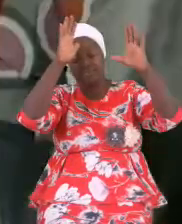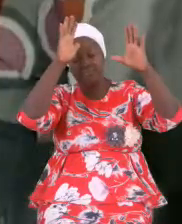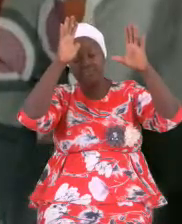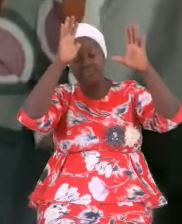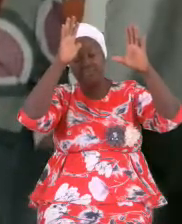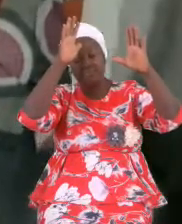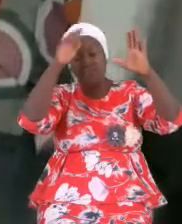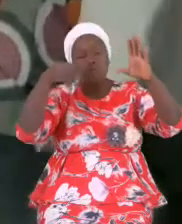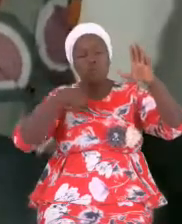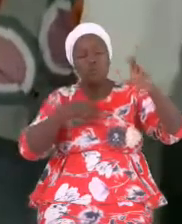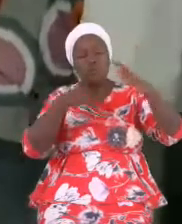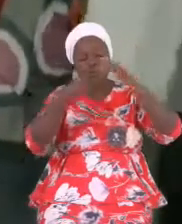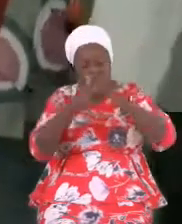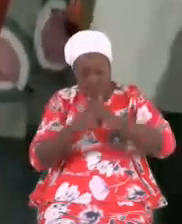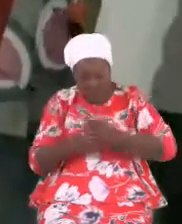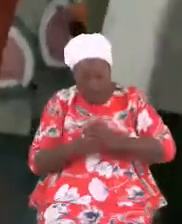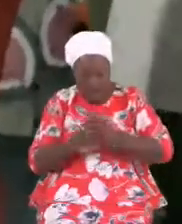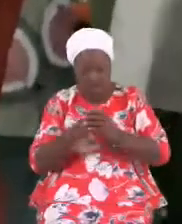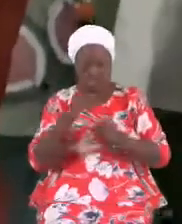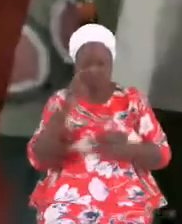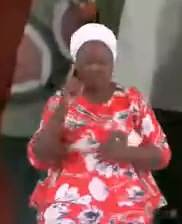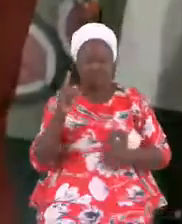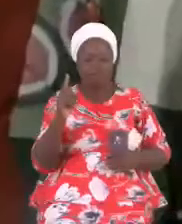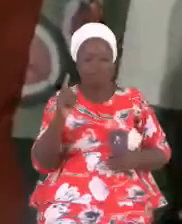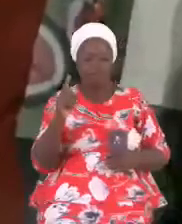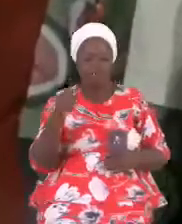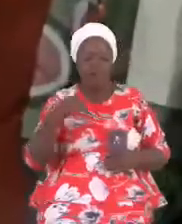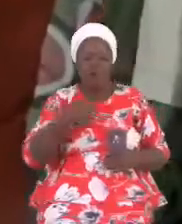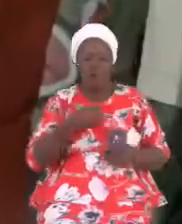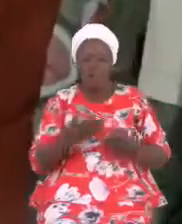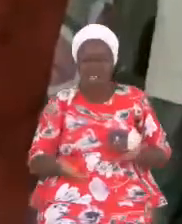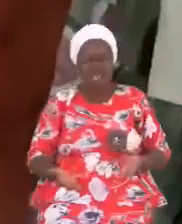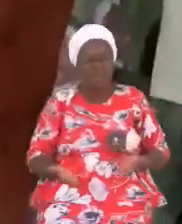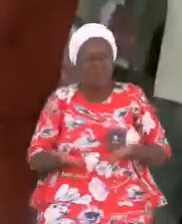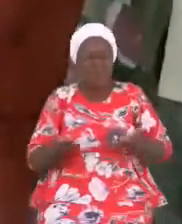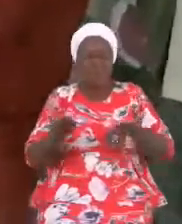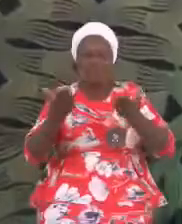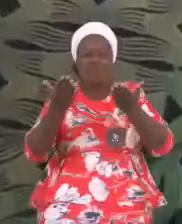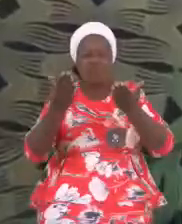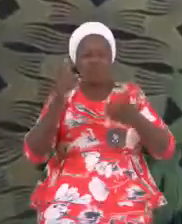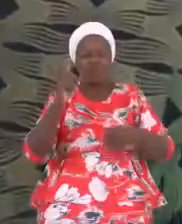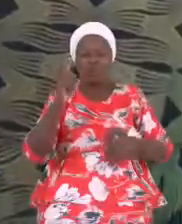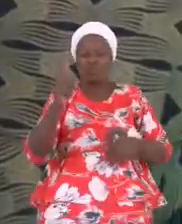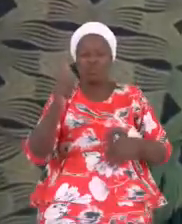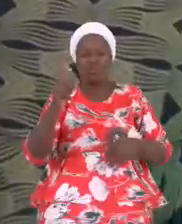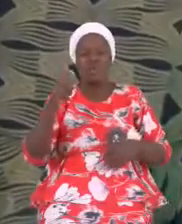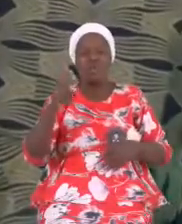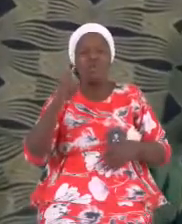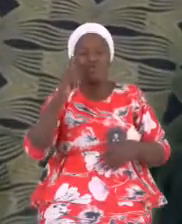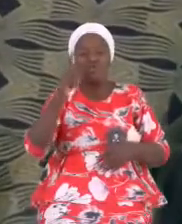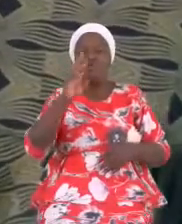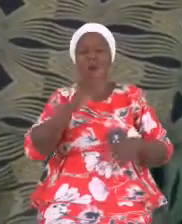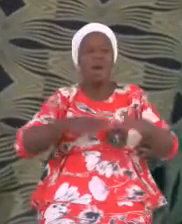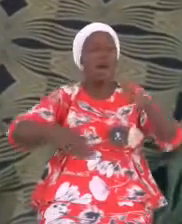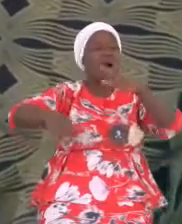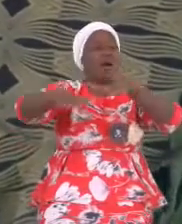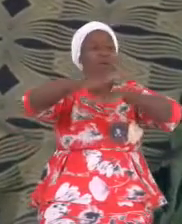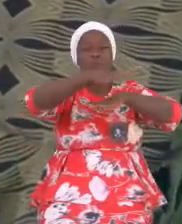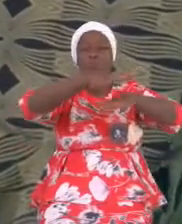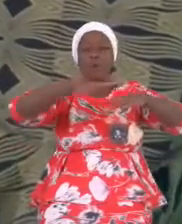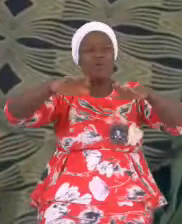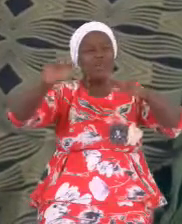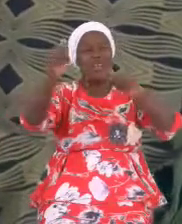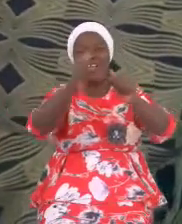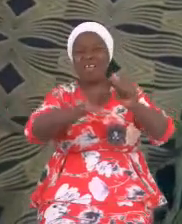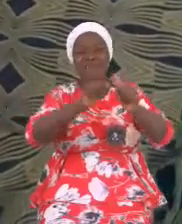we worship you. We exalt you. You are above every